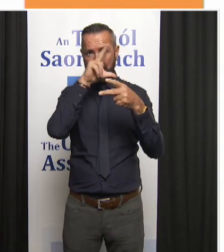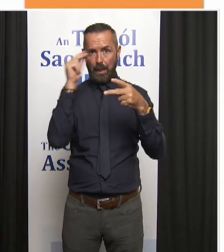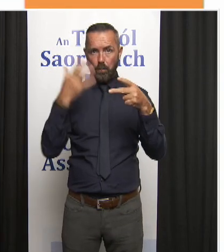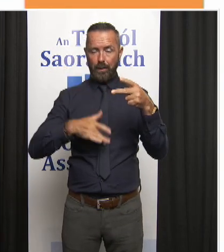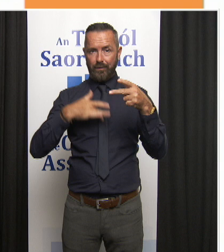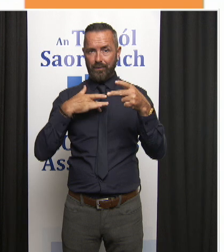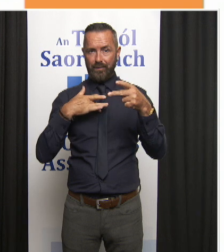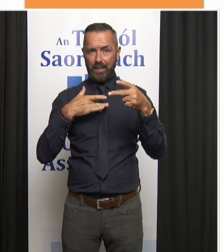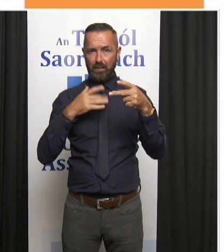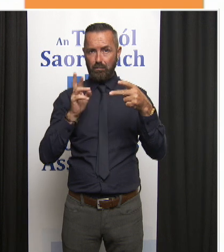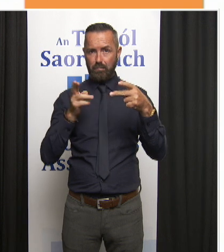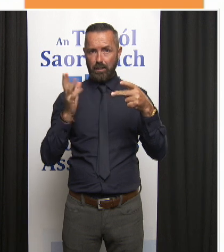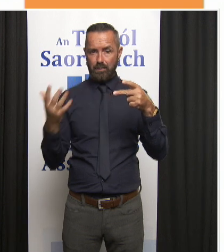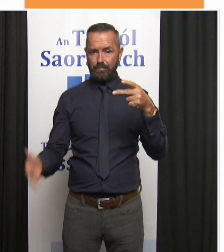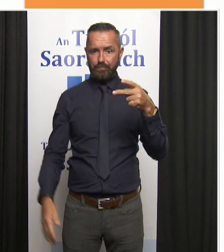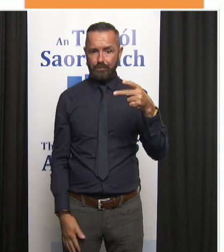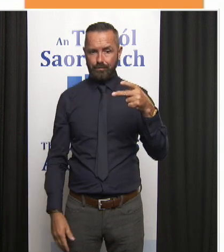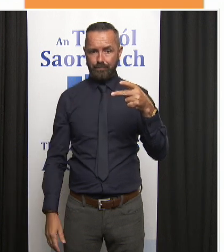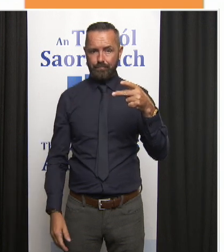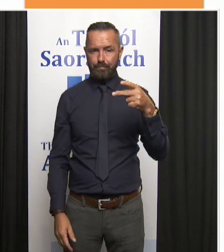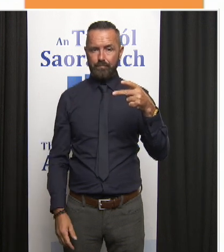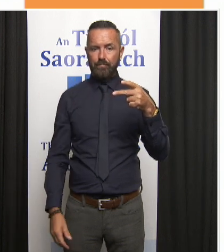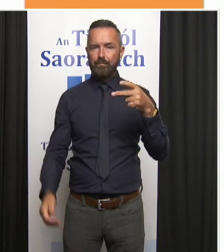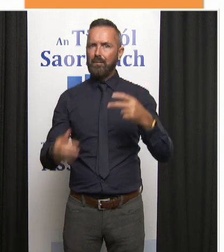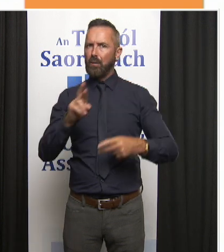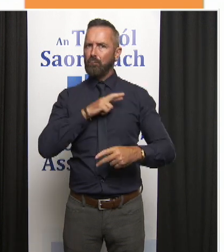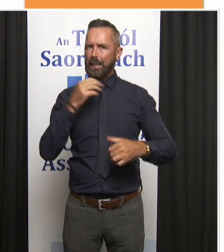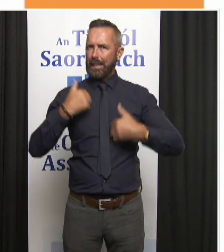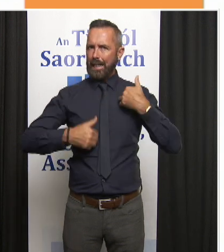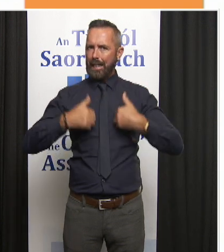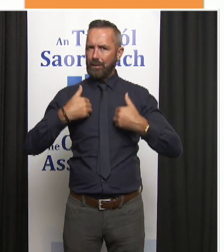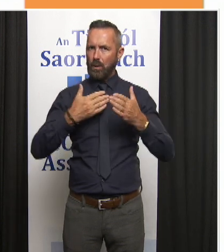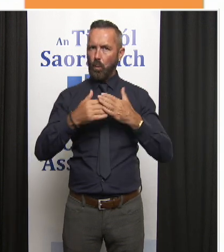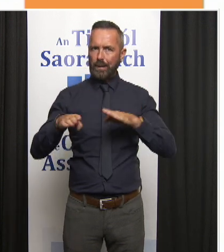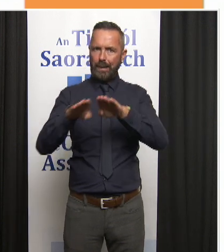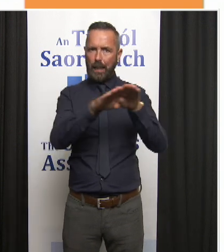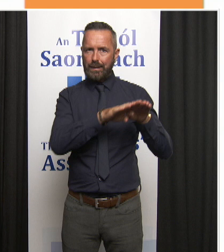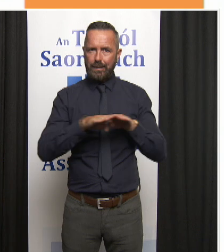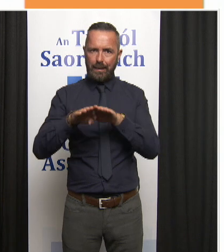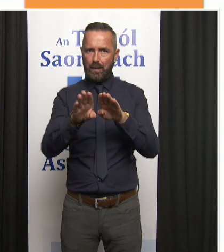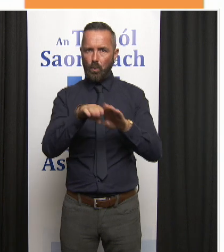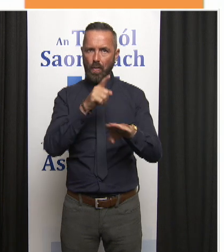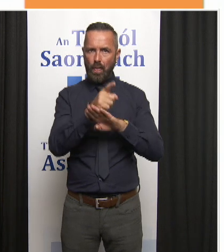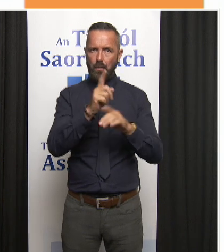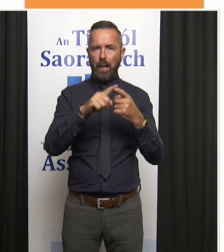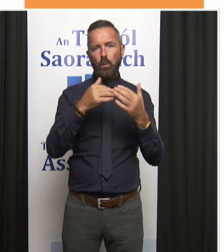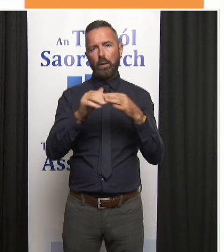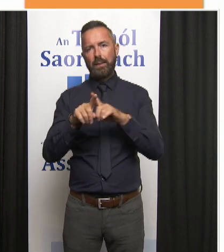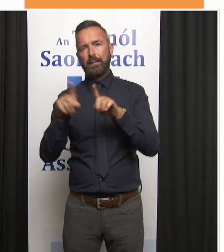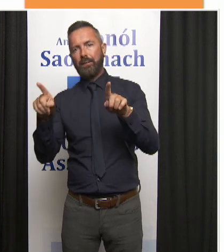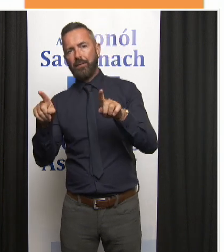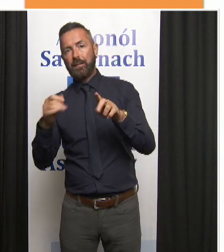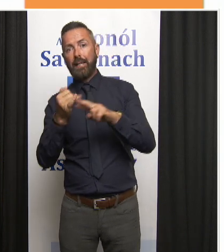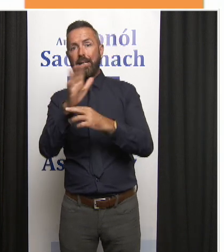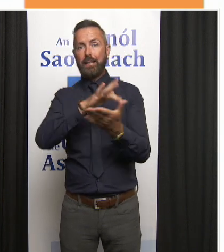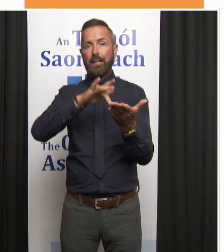of resolved upon, and the interesting thing was what was kind of consistent among them and what was different. So in the